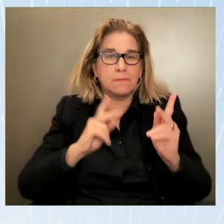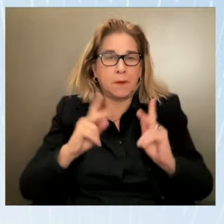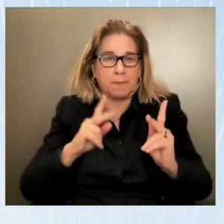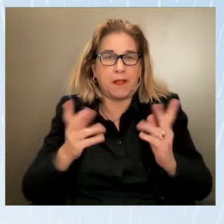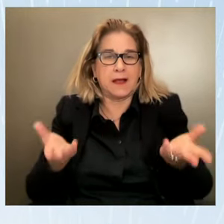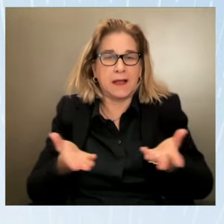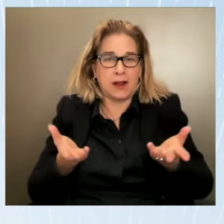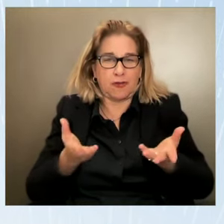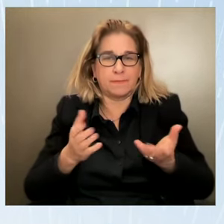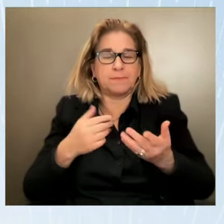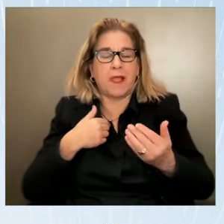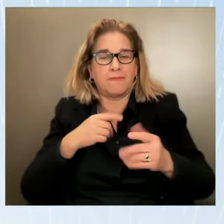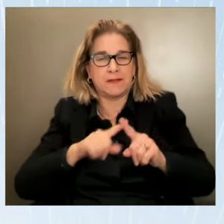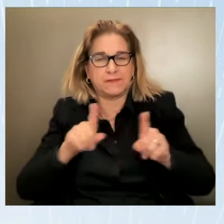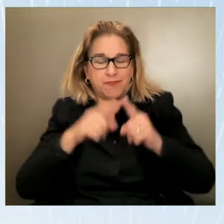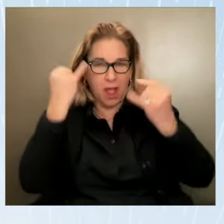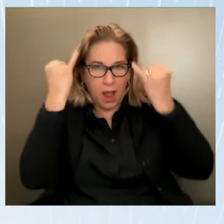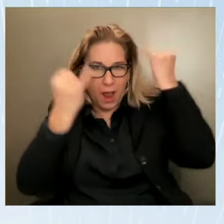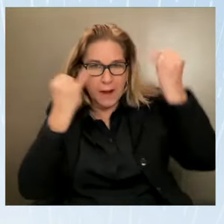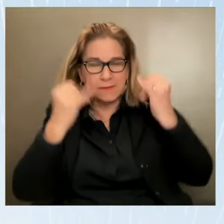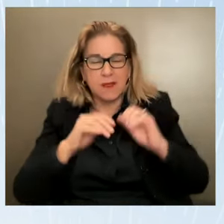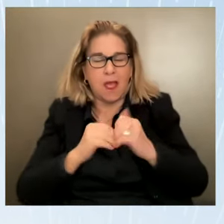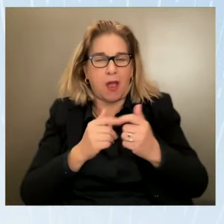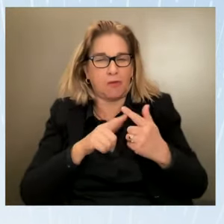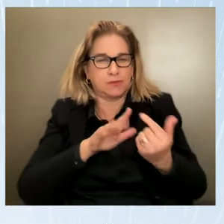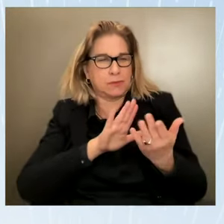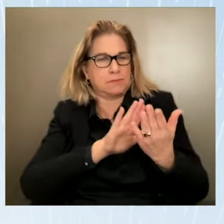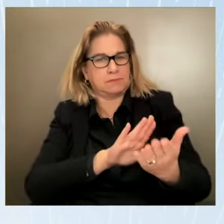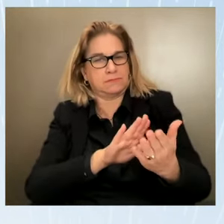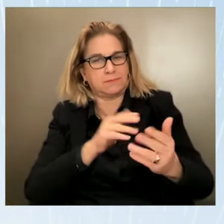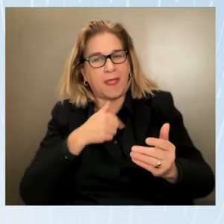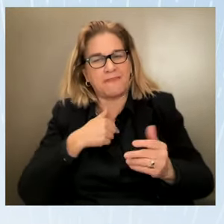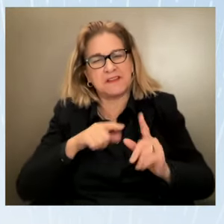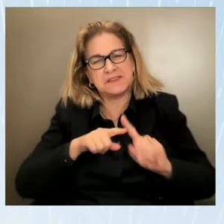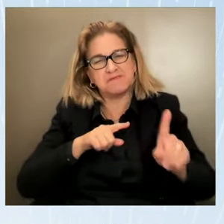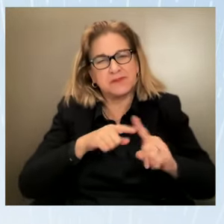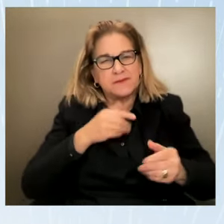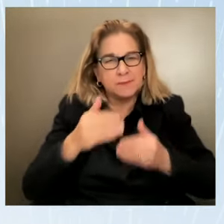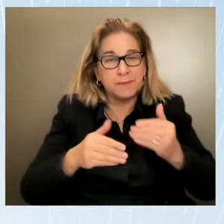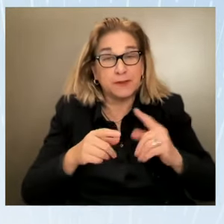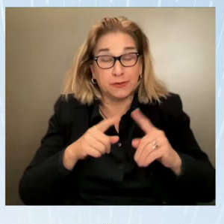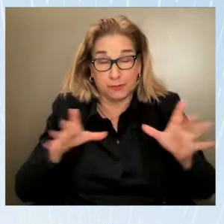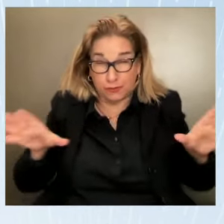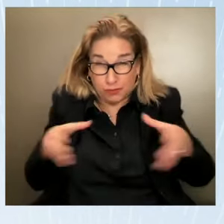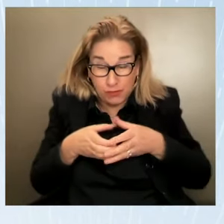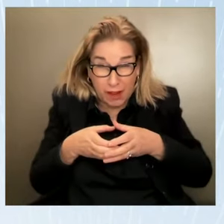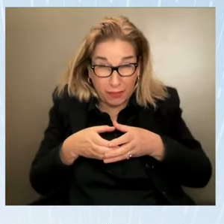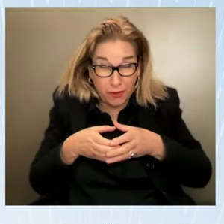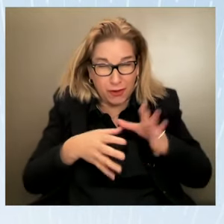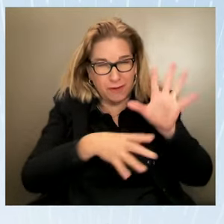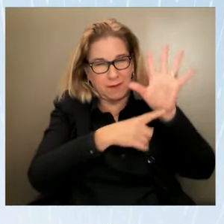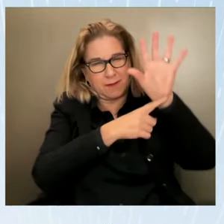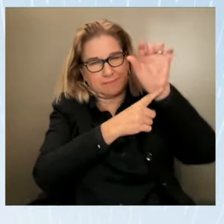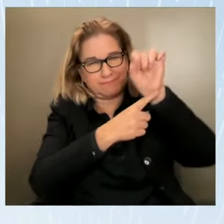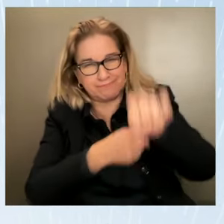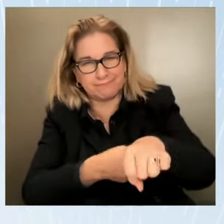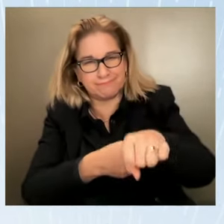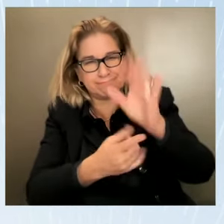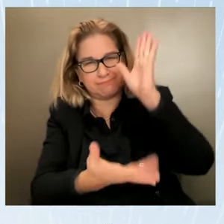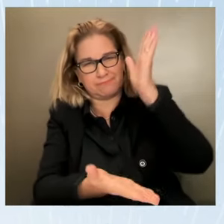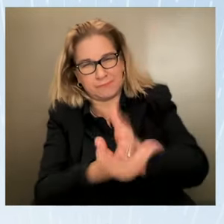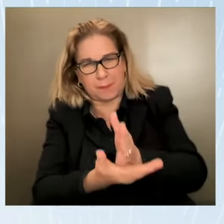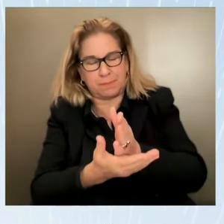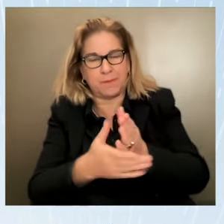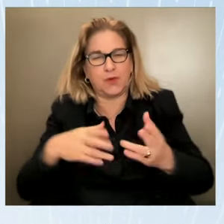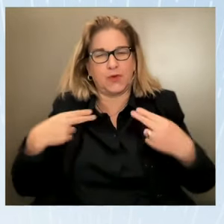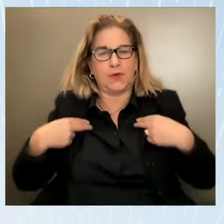matter in successfully combating human trafficking and staying a step ahead of those who are involved in this crime. For us at